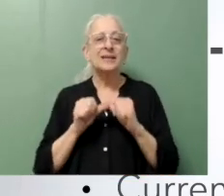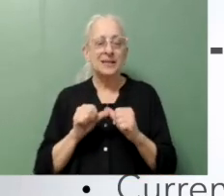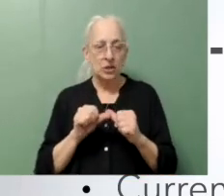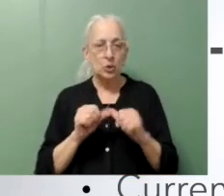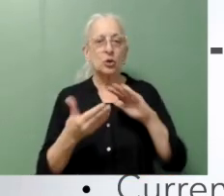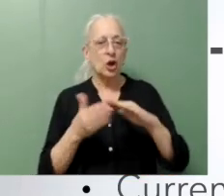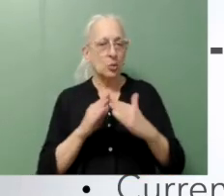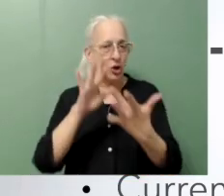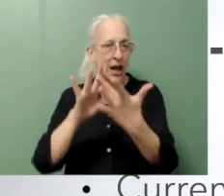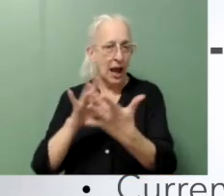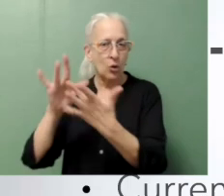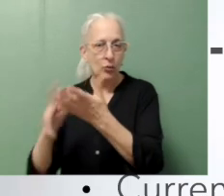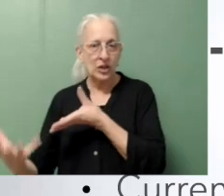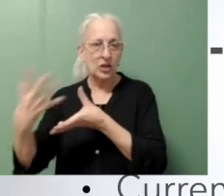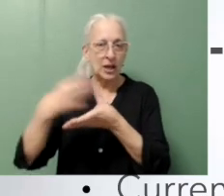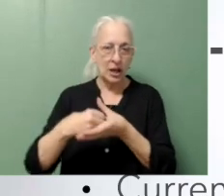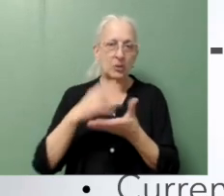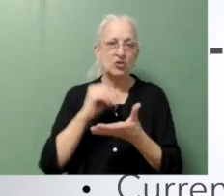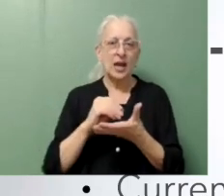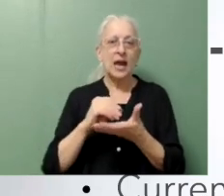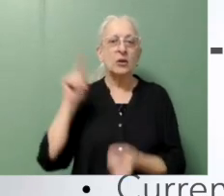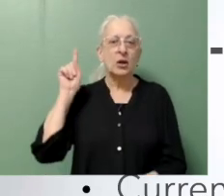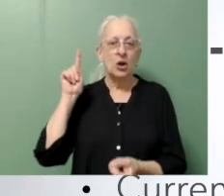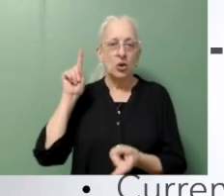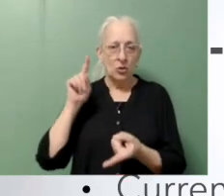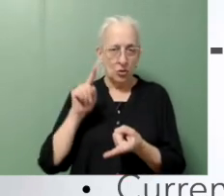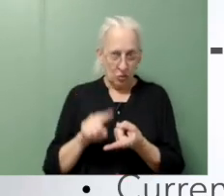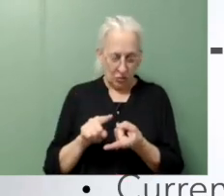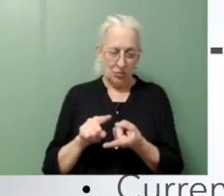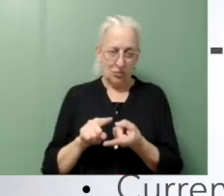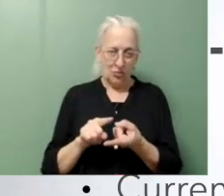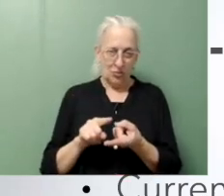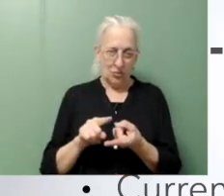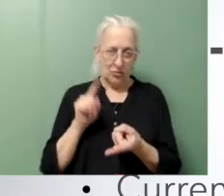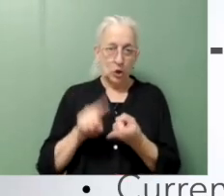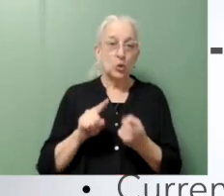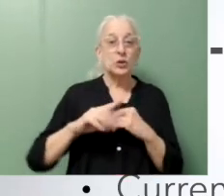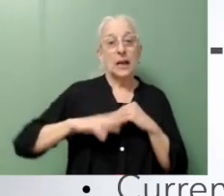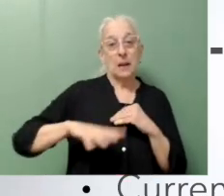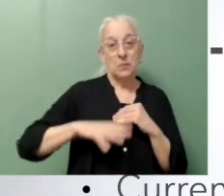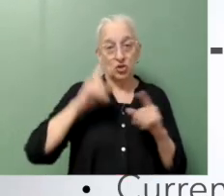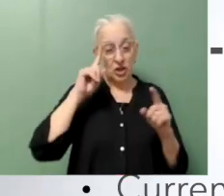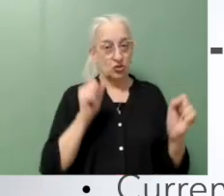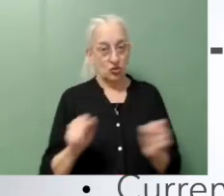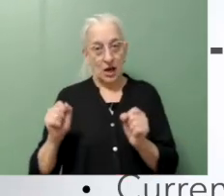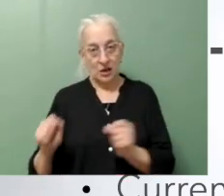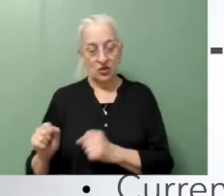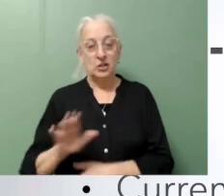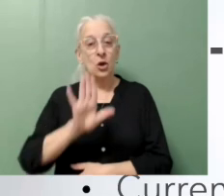engagement, as well as emission reduction strategies on zero-emission heavy duty. Your